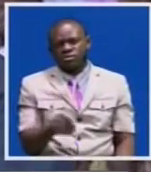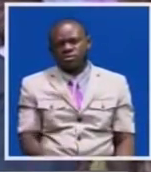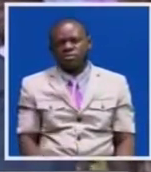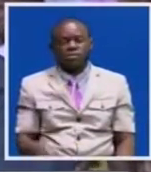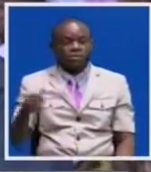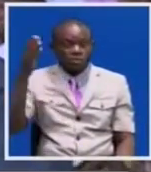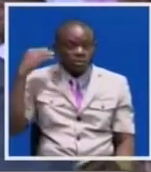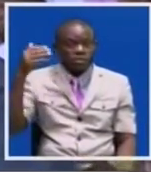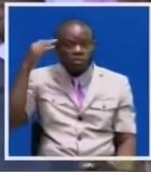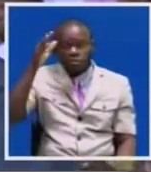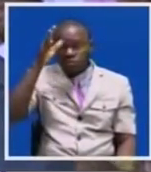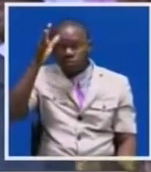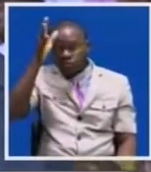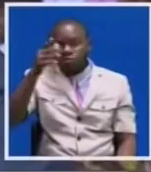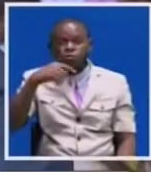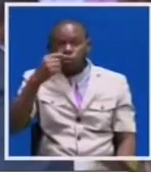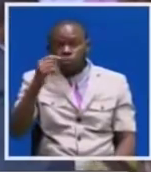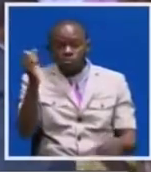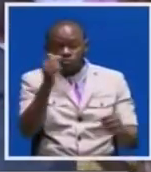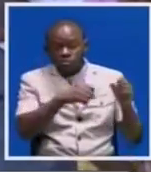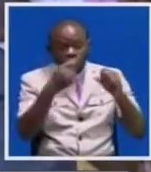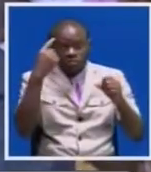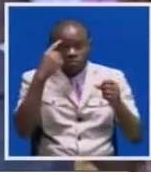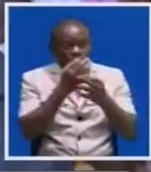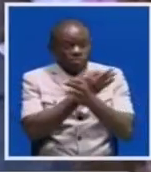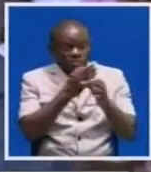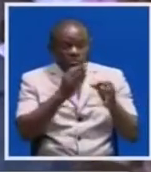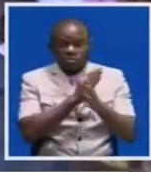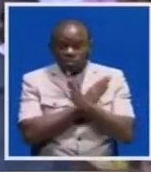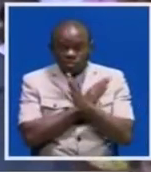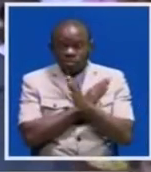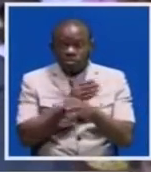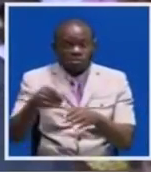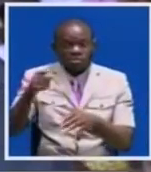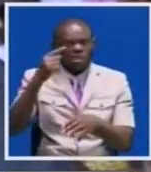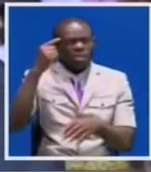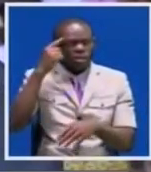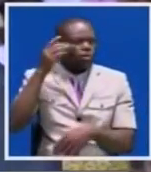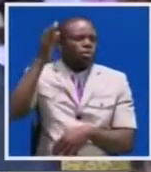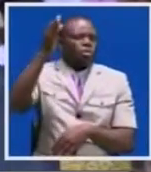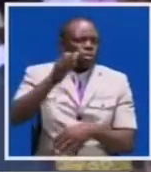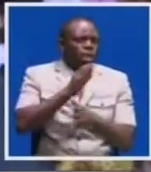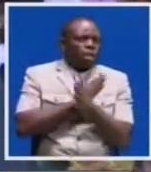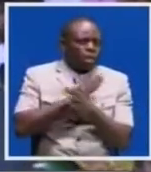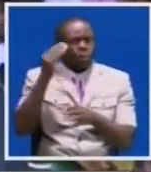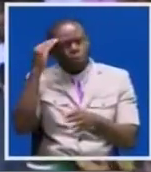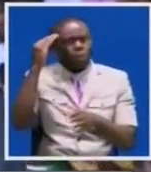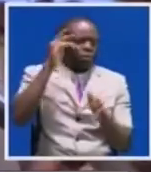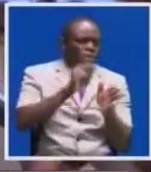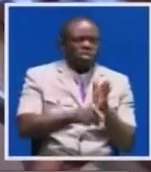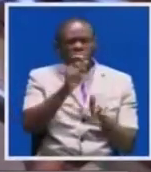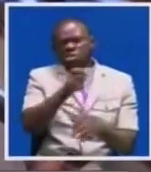our founding fathers and mothers imagine that such a thing would happen in a post-independent